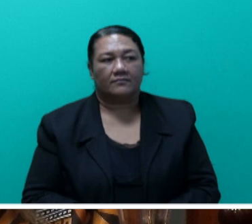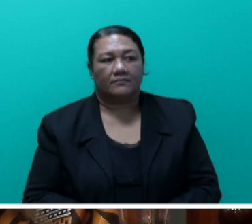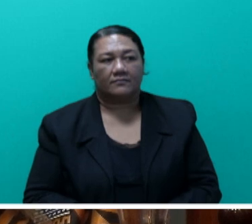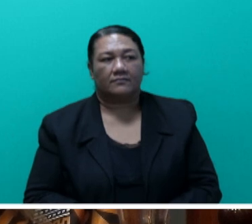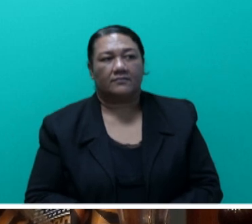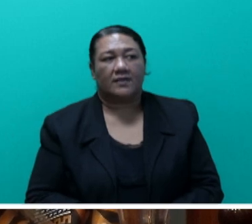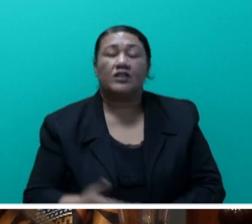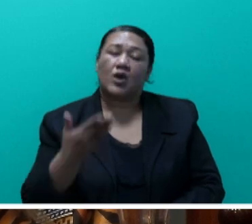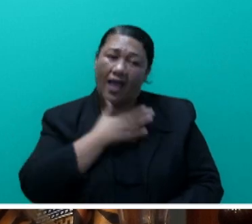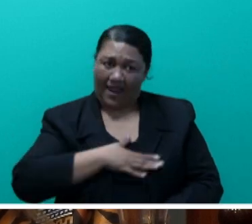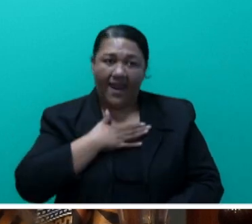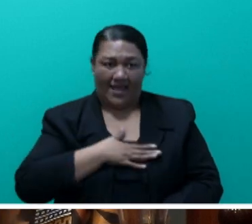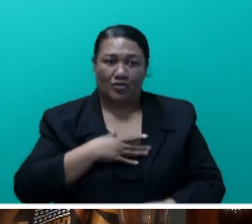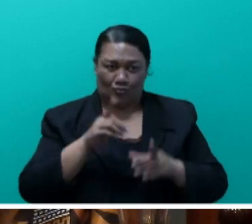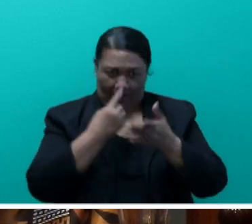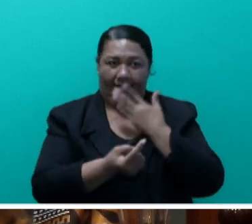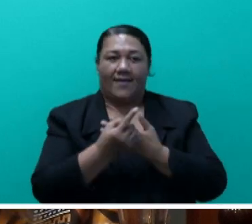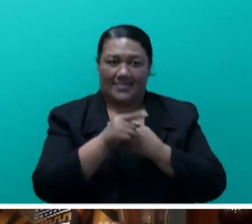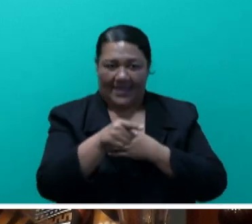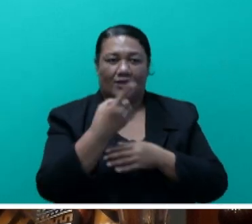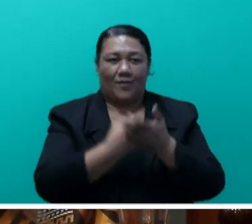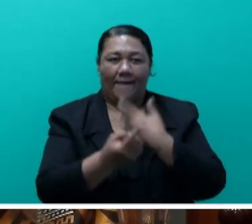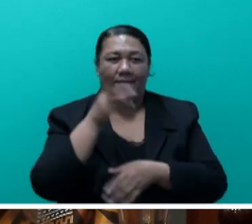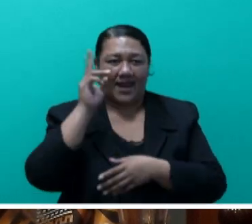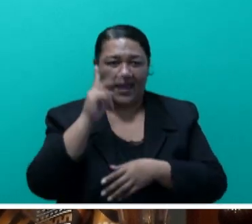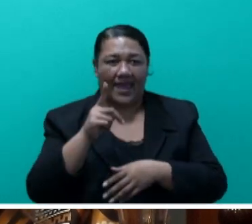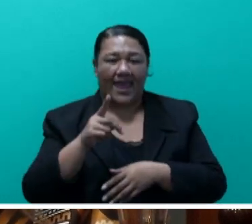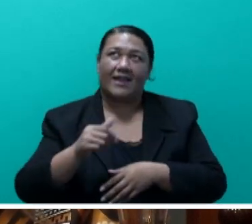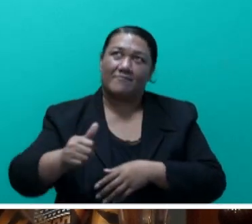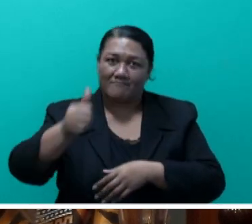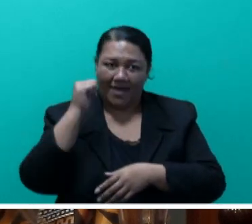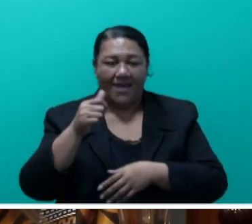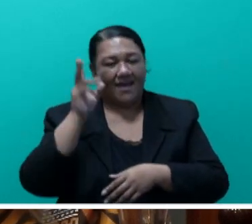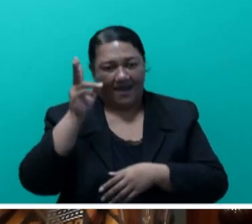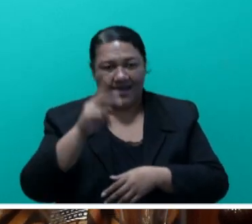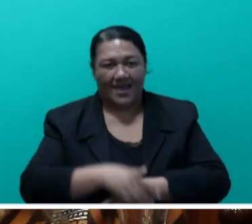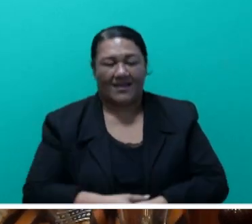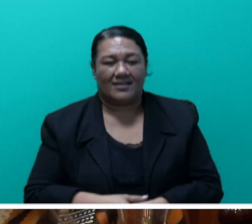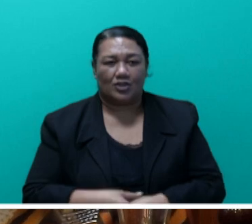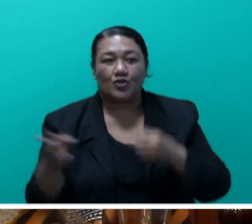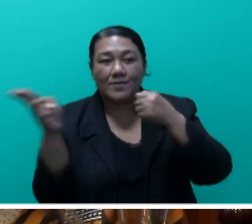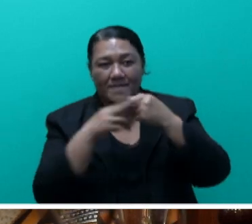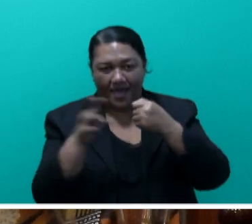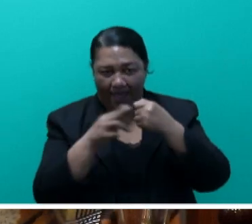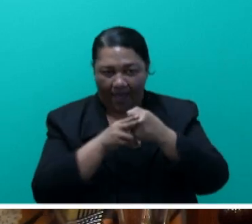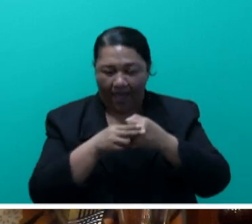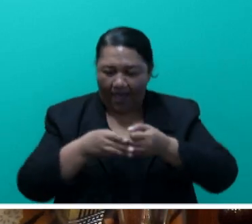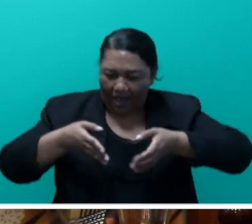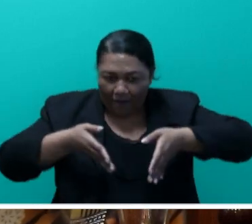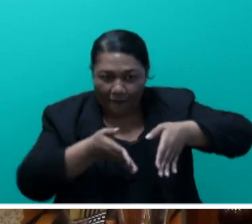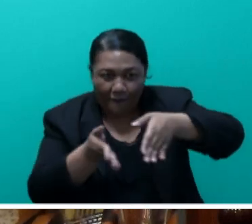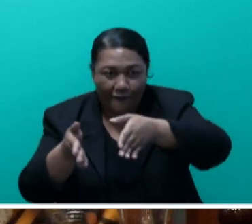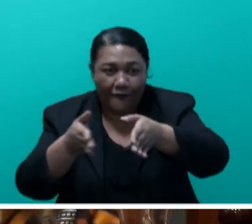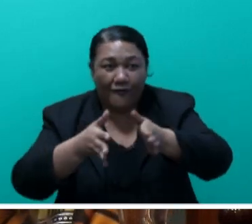I would like to see more of that to come back. It's unfortunate we didn't repair the Singatoka Bridge.